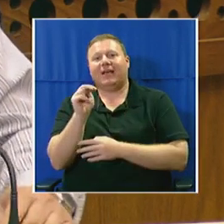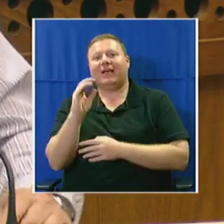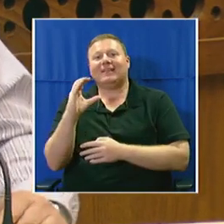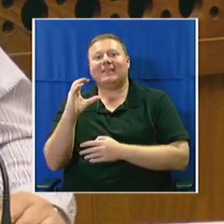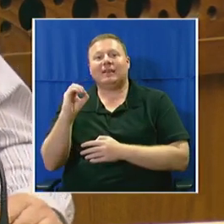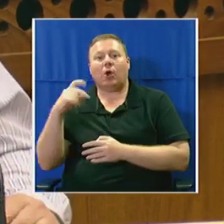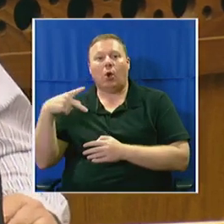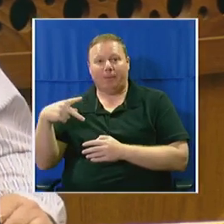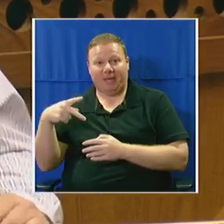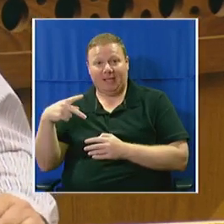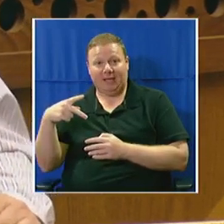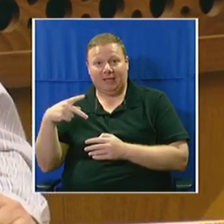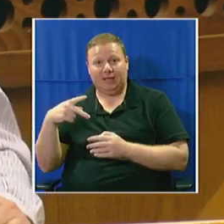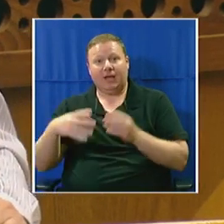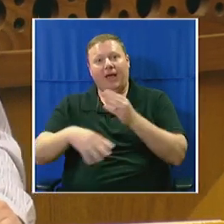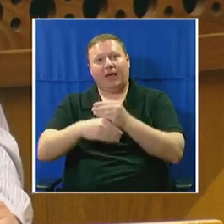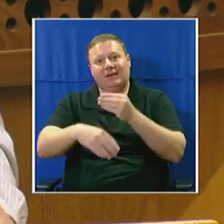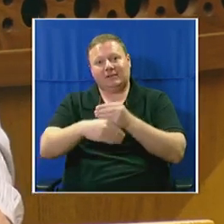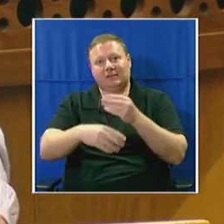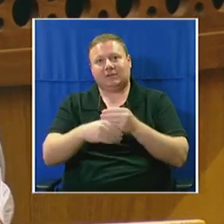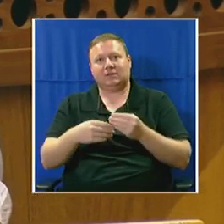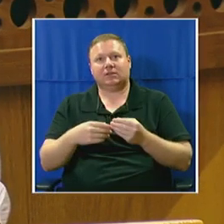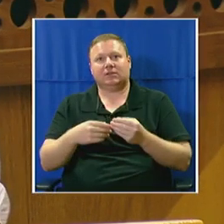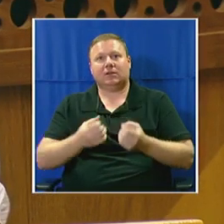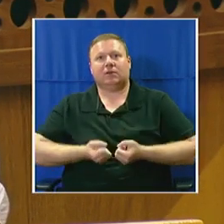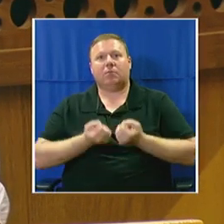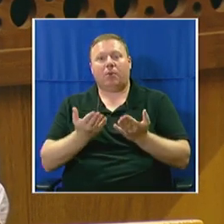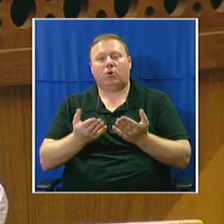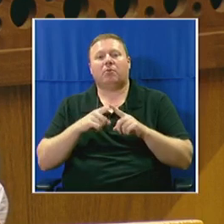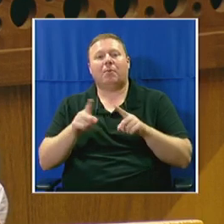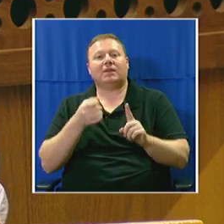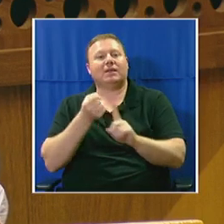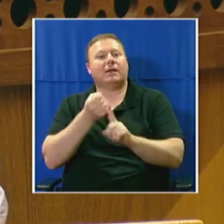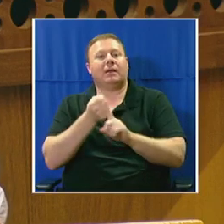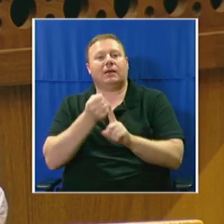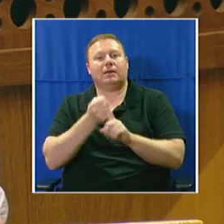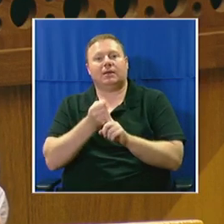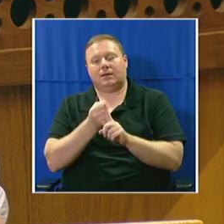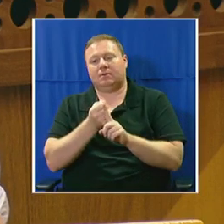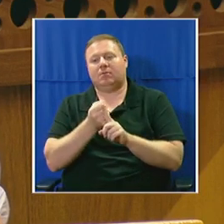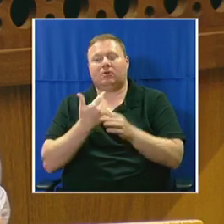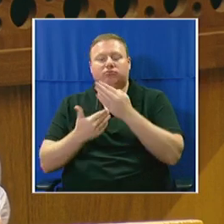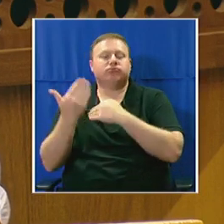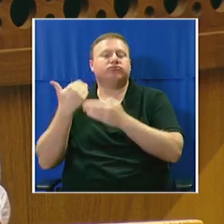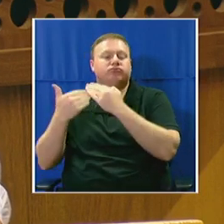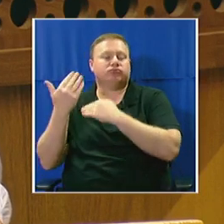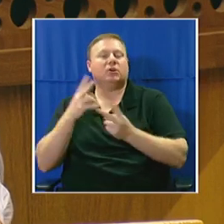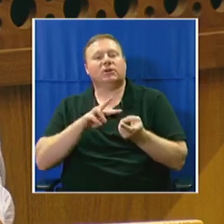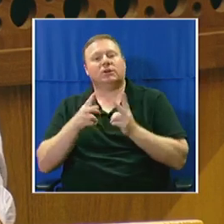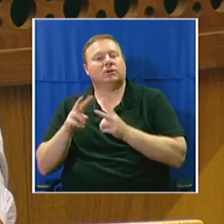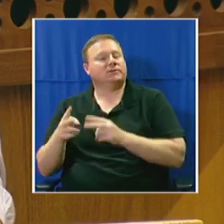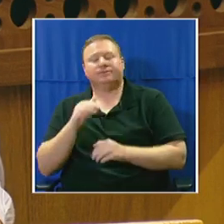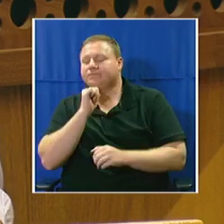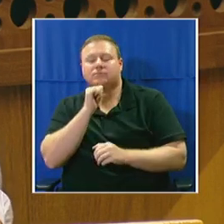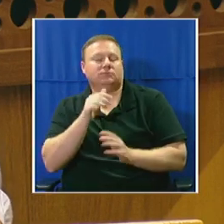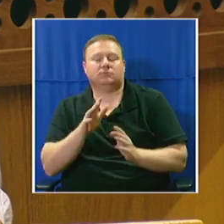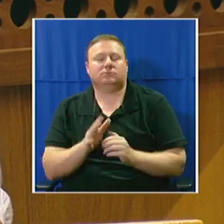too thank you chairperson the amendments were considered and passed by the fifth Parliament subsequent to which the